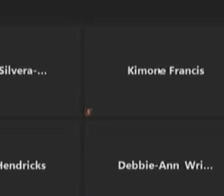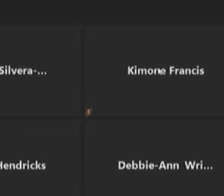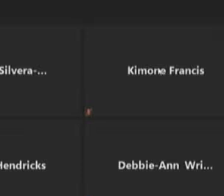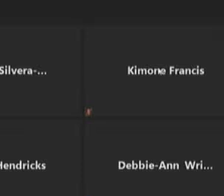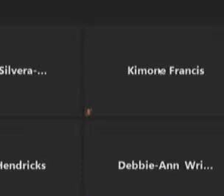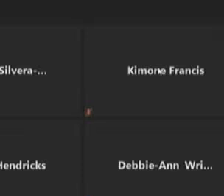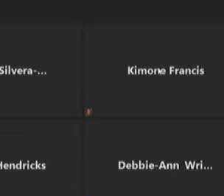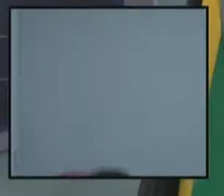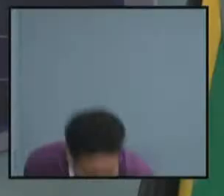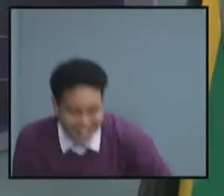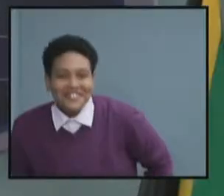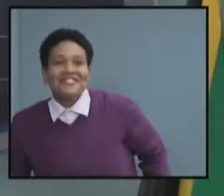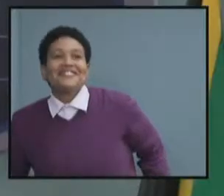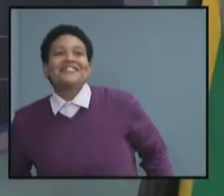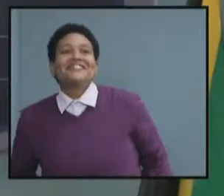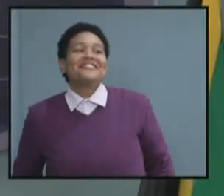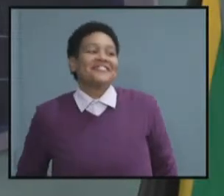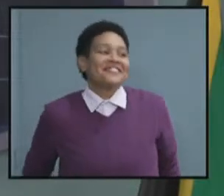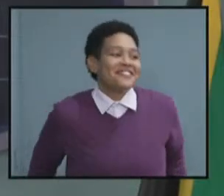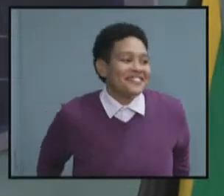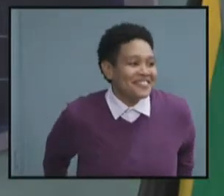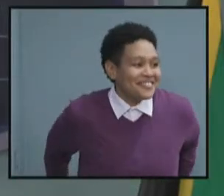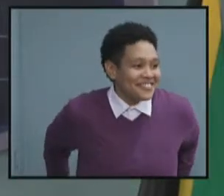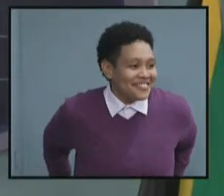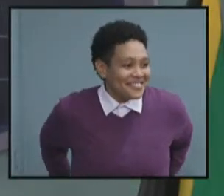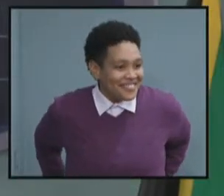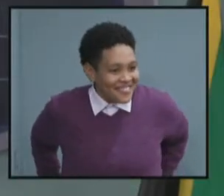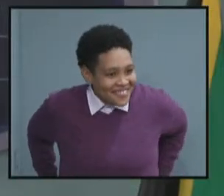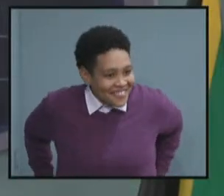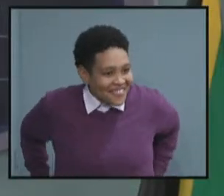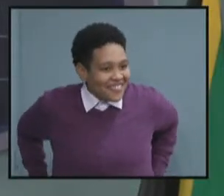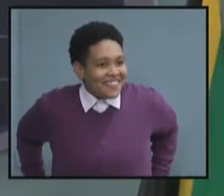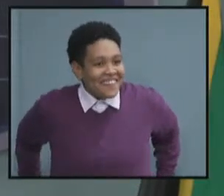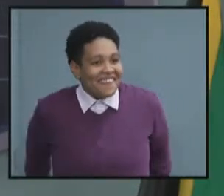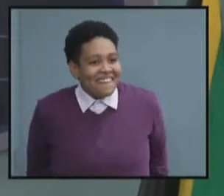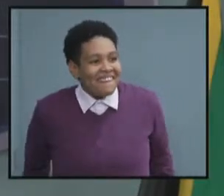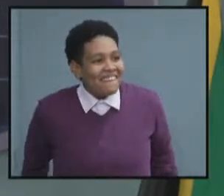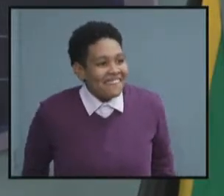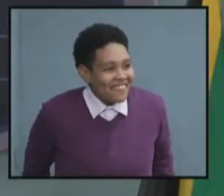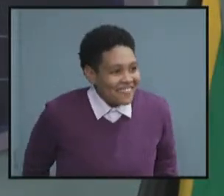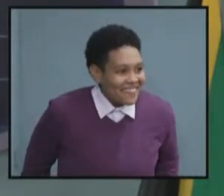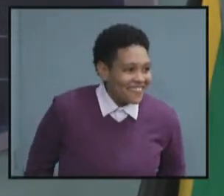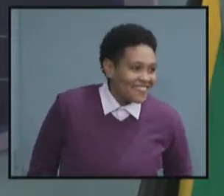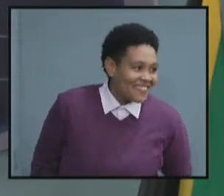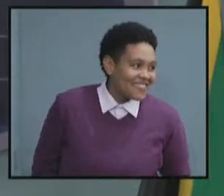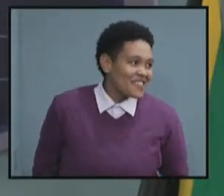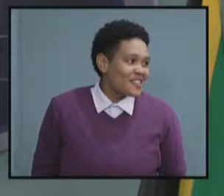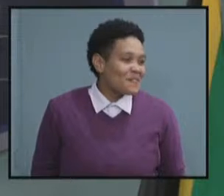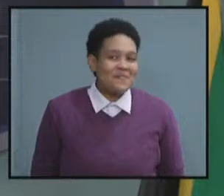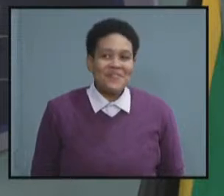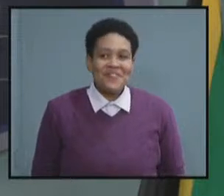something? That's one quick question. And then the other question I'd like to ask is about